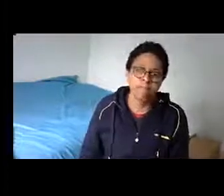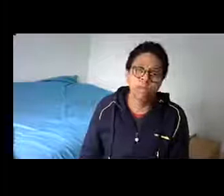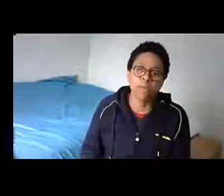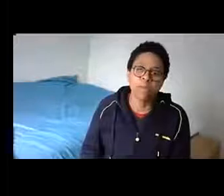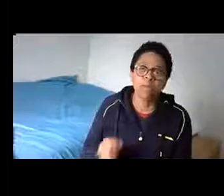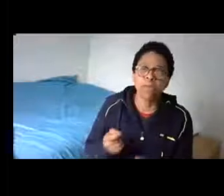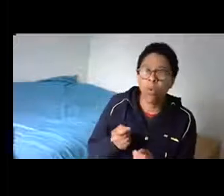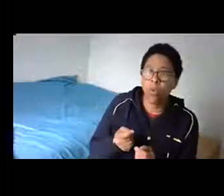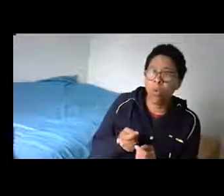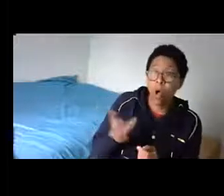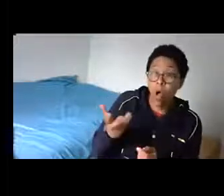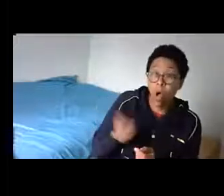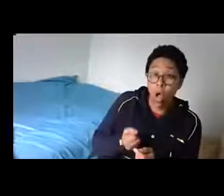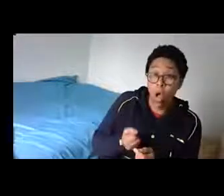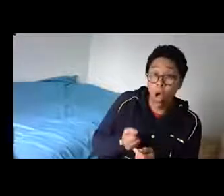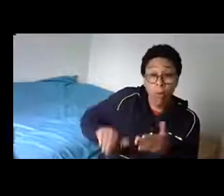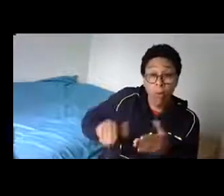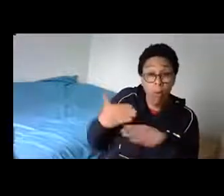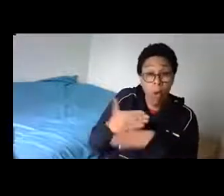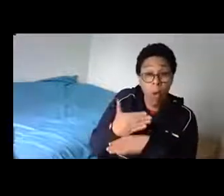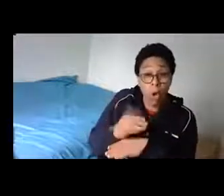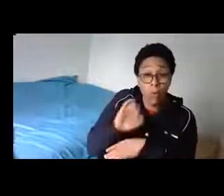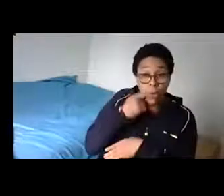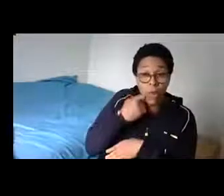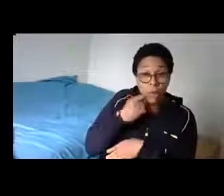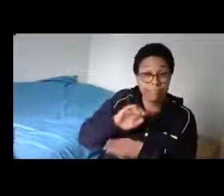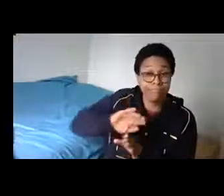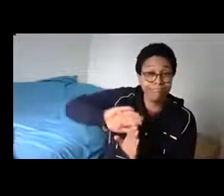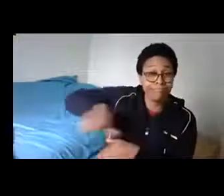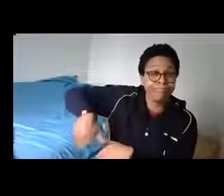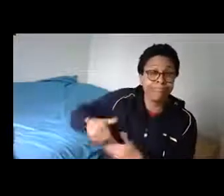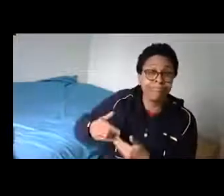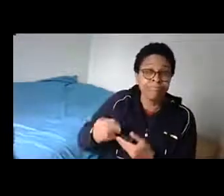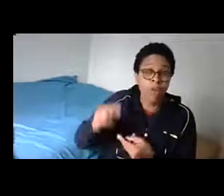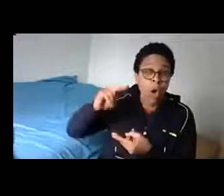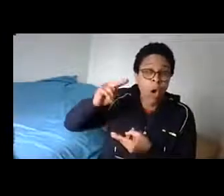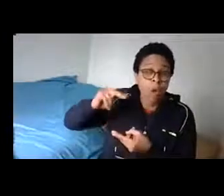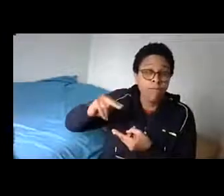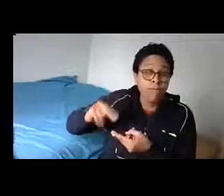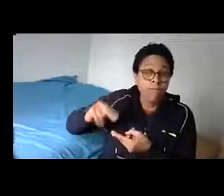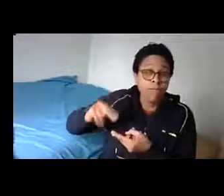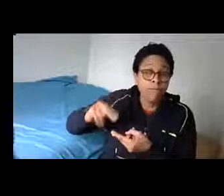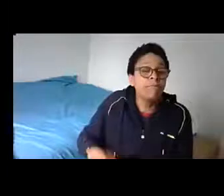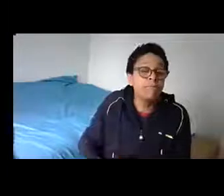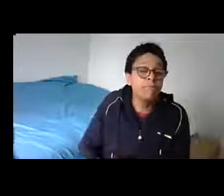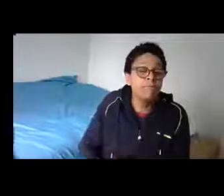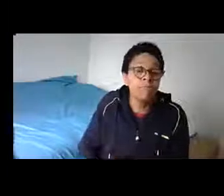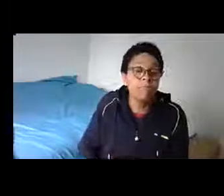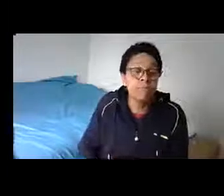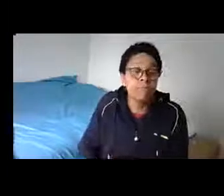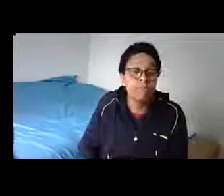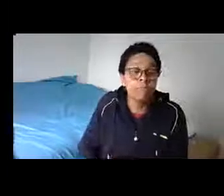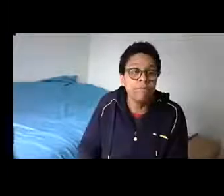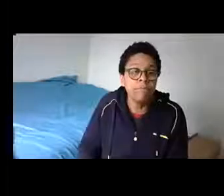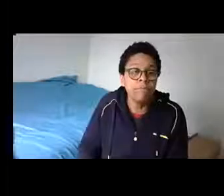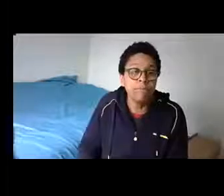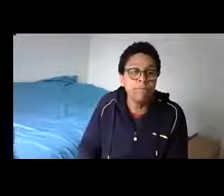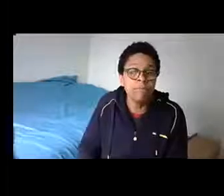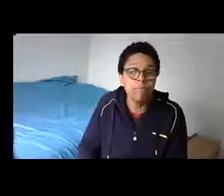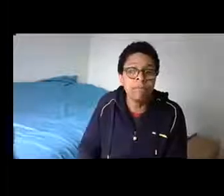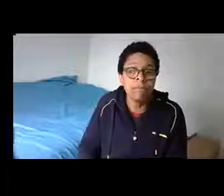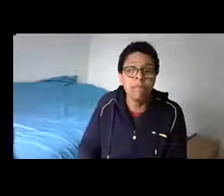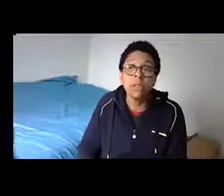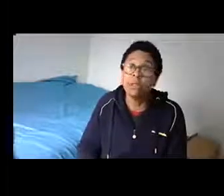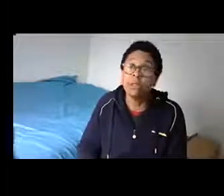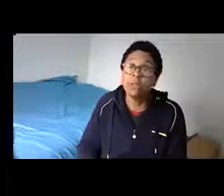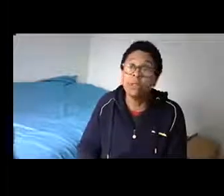employment. So effectively, charging is, I mean, okay, I'm going to go a bit off my script, but charging is a